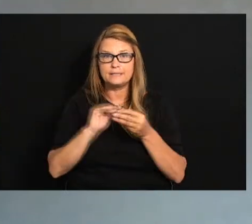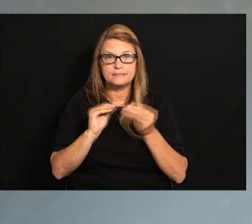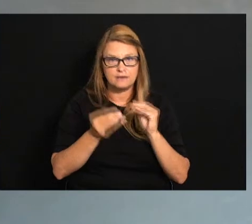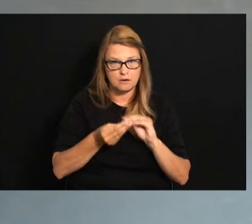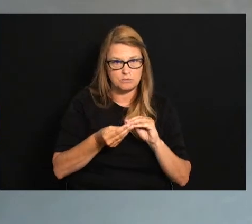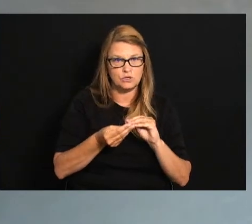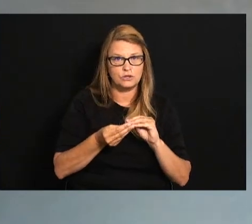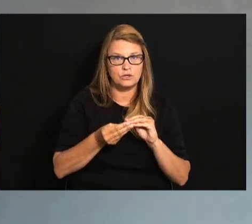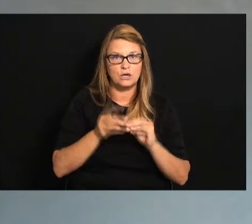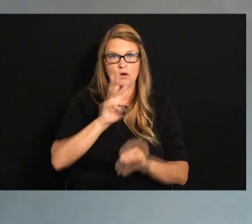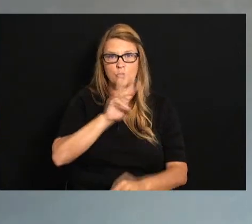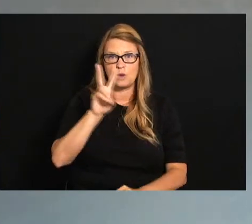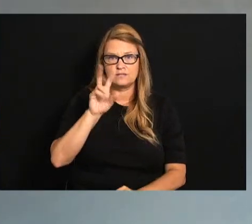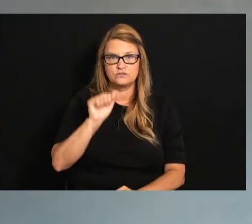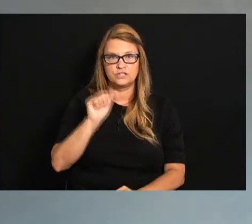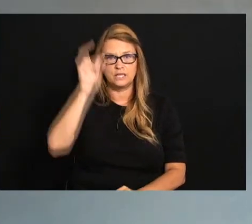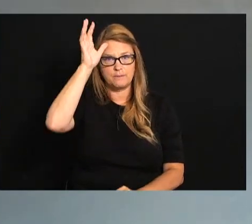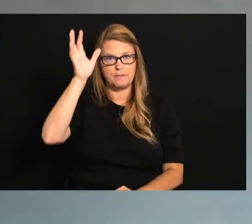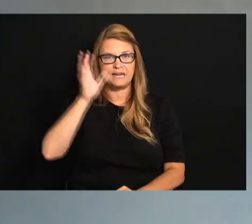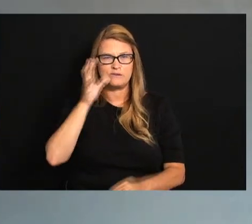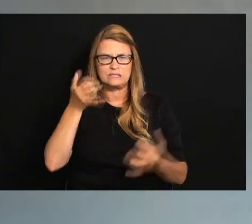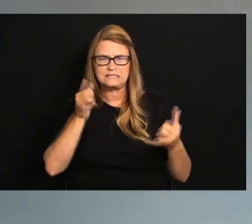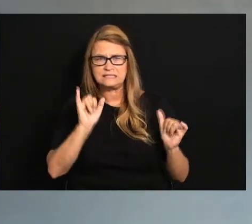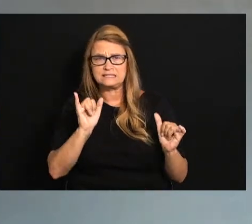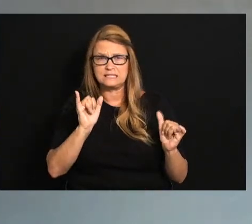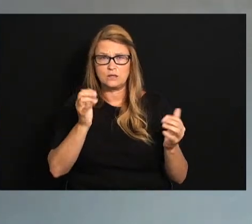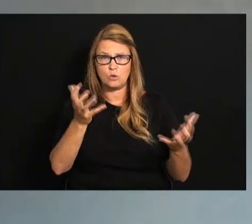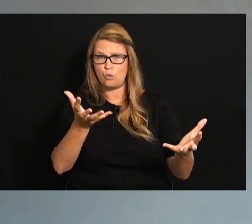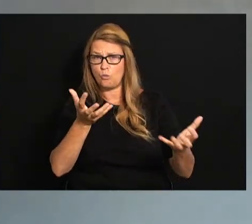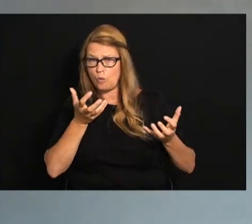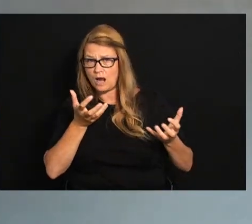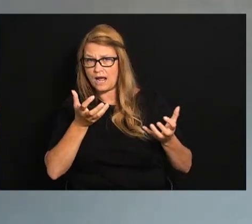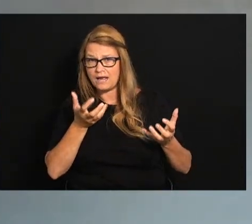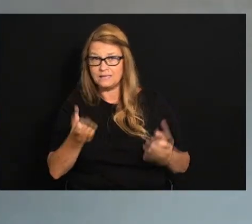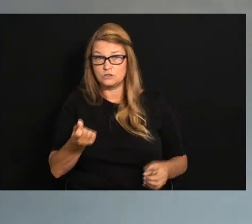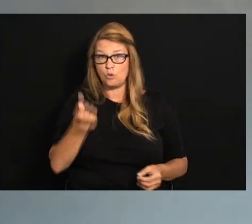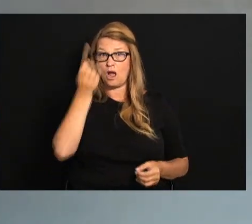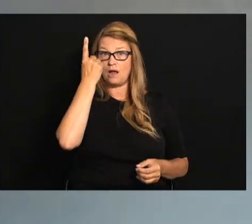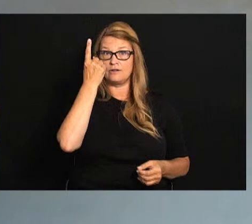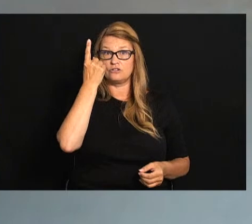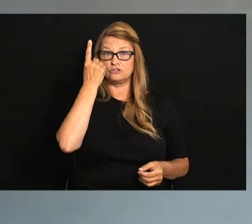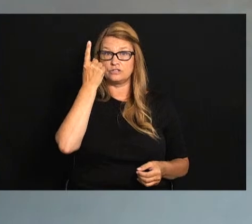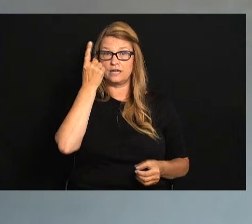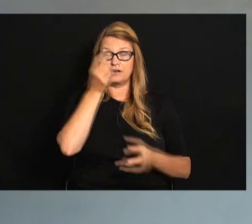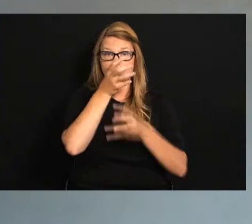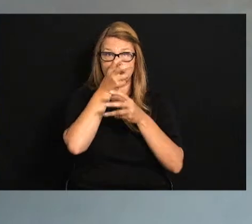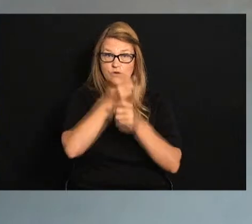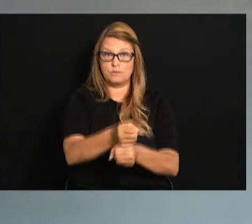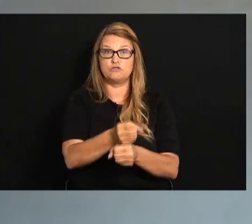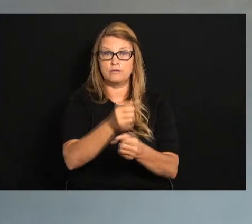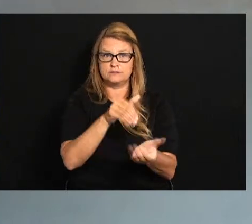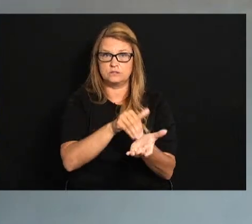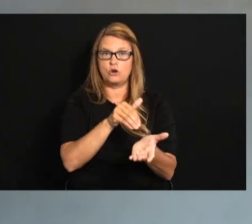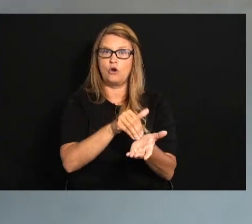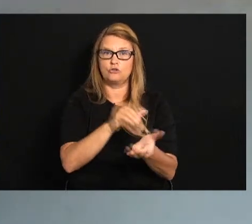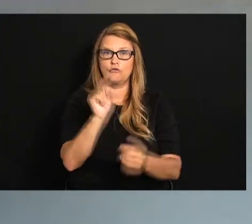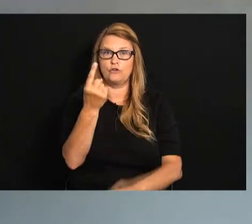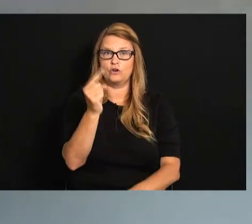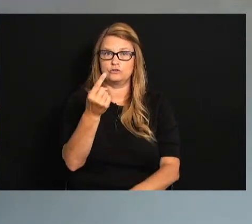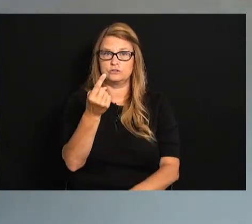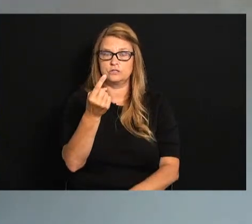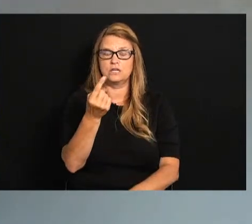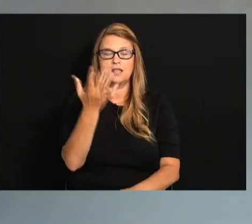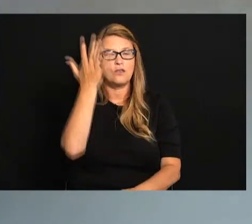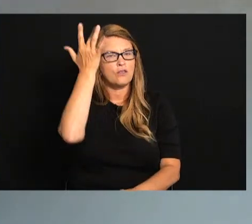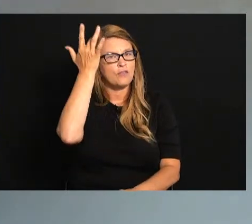of West Virginia parents who still want to understand from a trusted healthcare provider, and that's why you heard